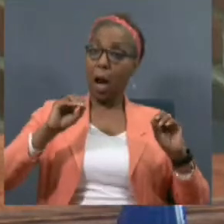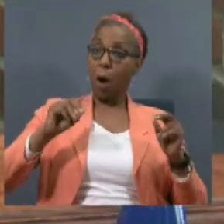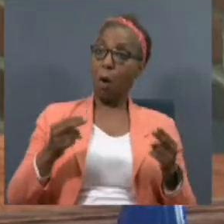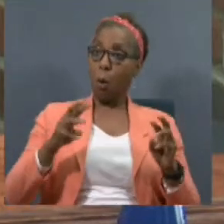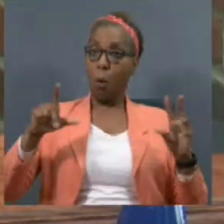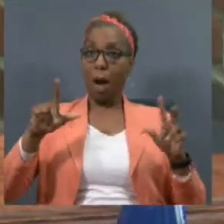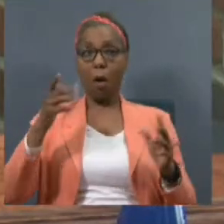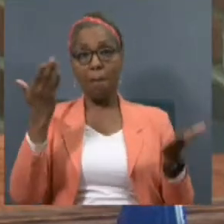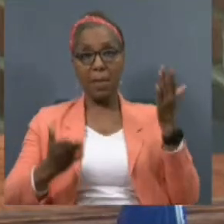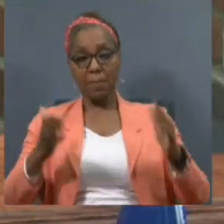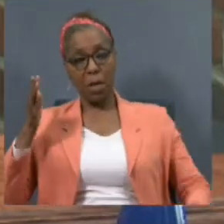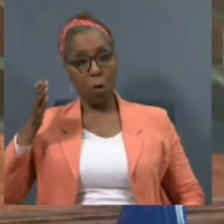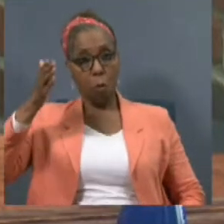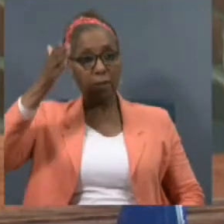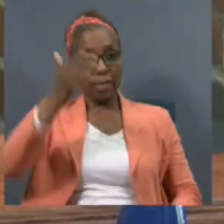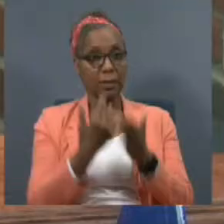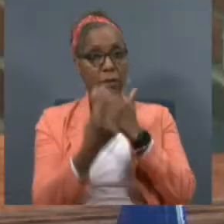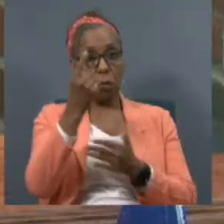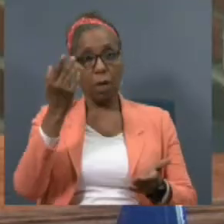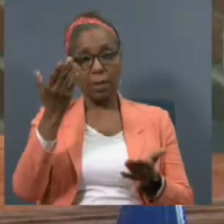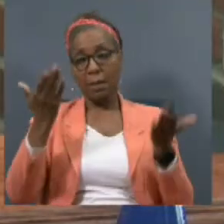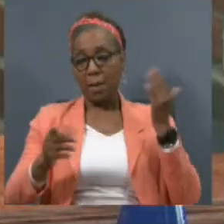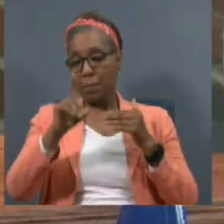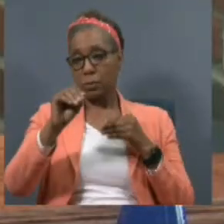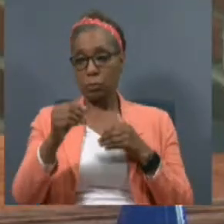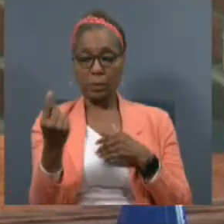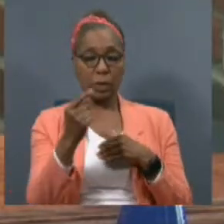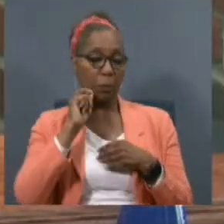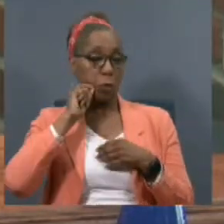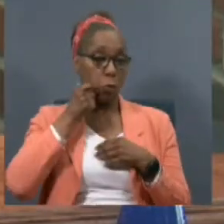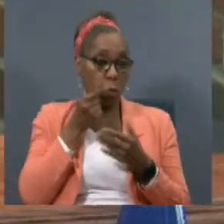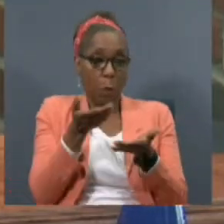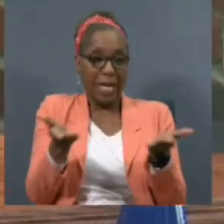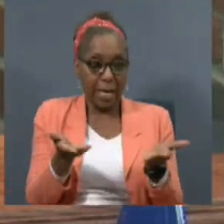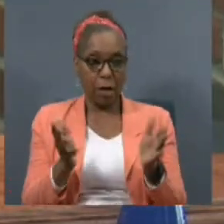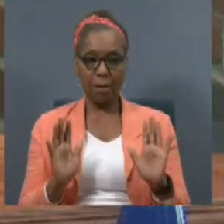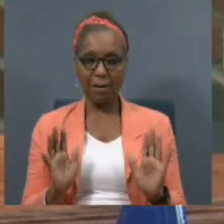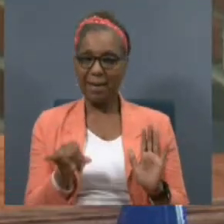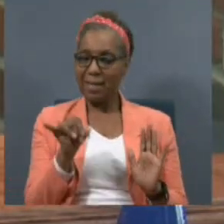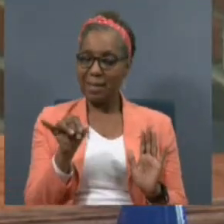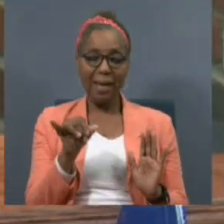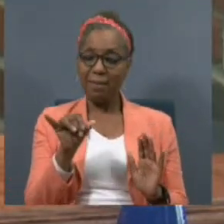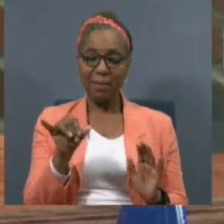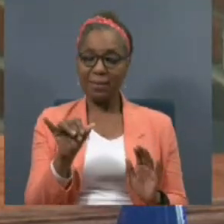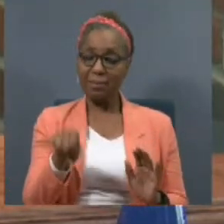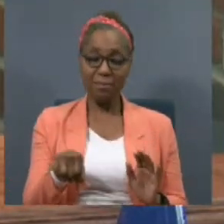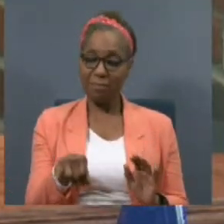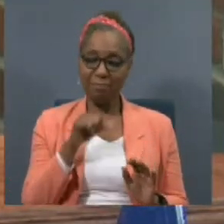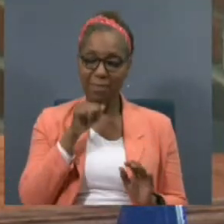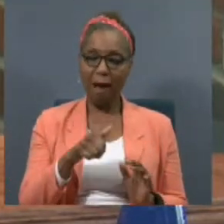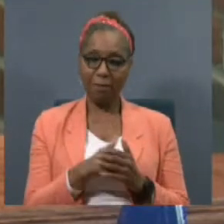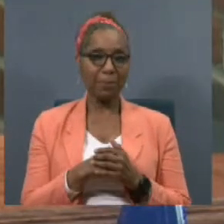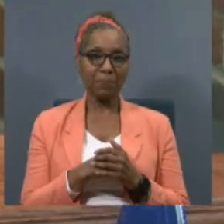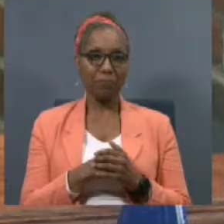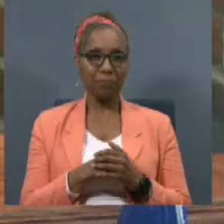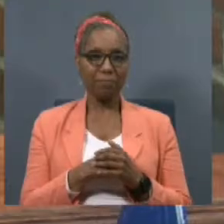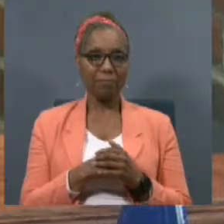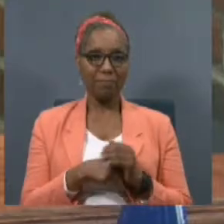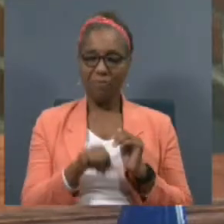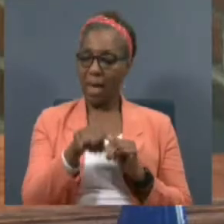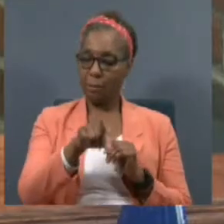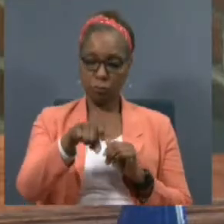you know, maybe one day somebody might do something cool here. That's not what this should be.